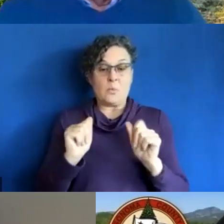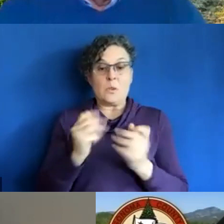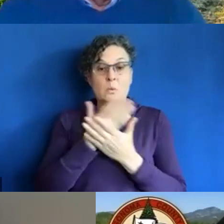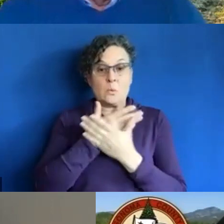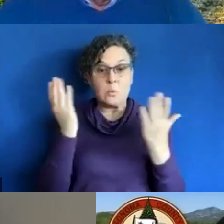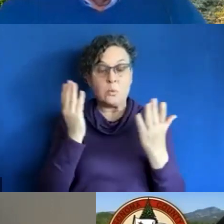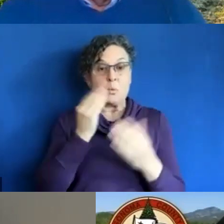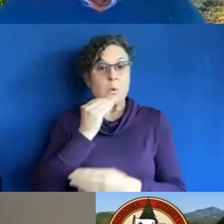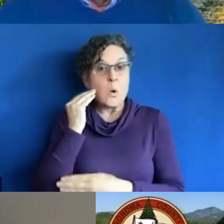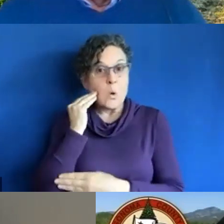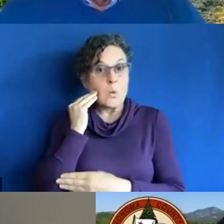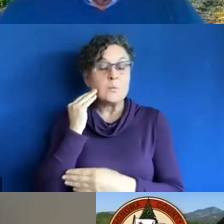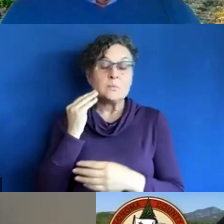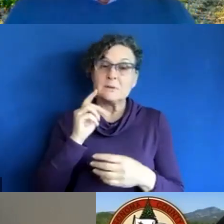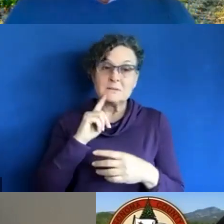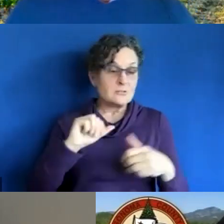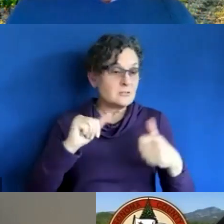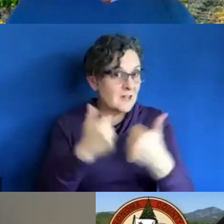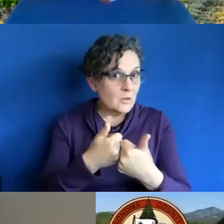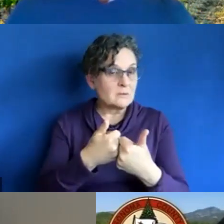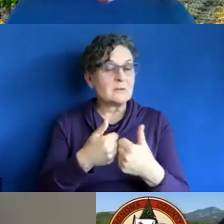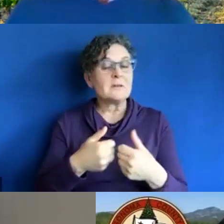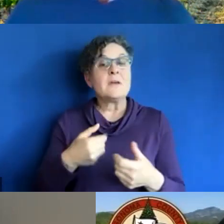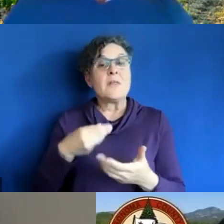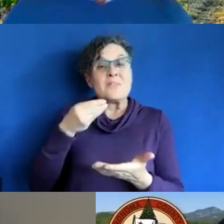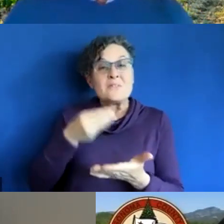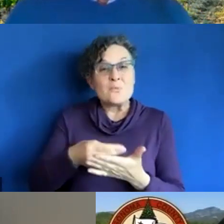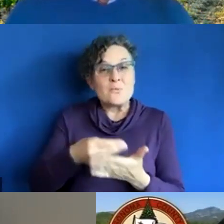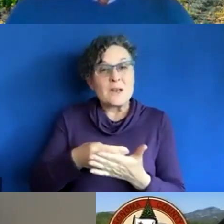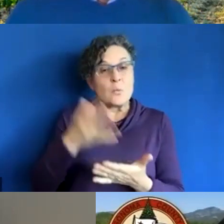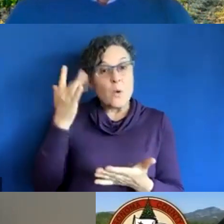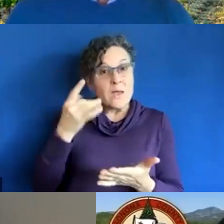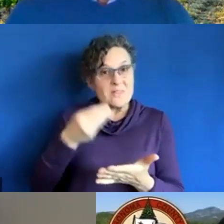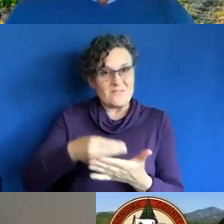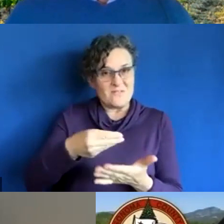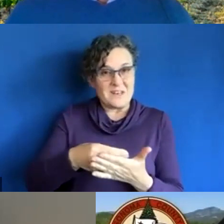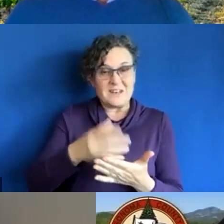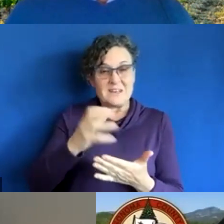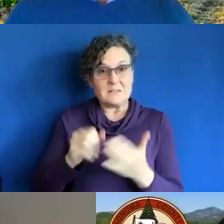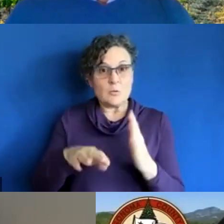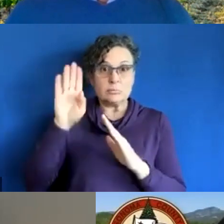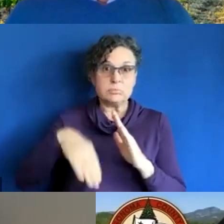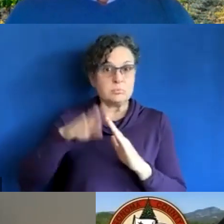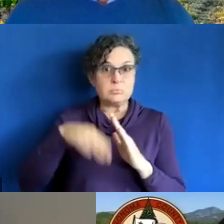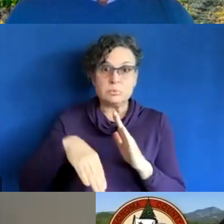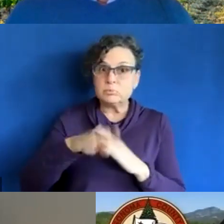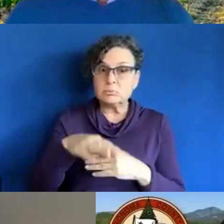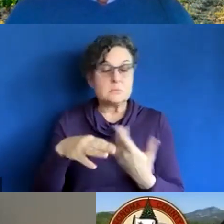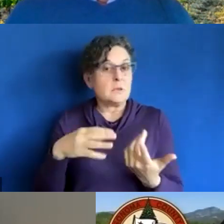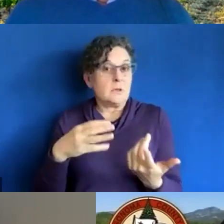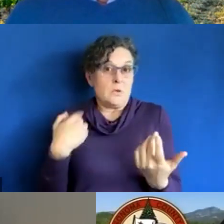is not a continuous flow of funds. It happens in cycles. There's no guarantee that there'll